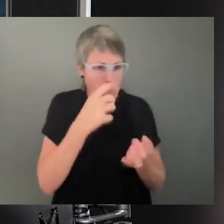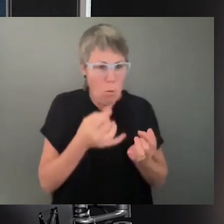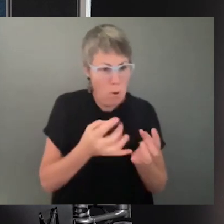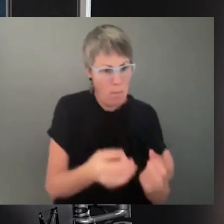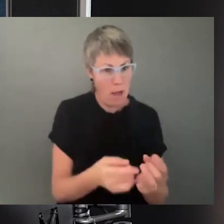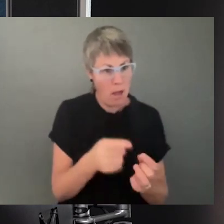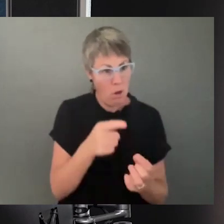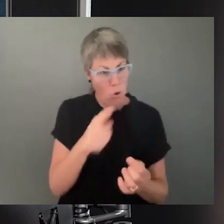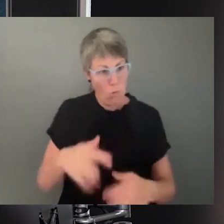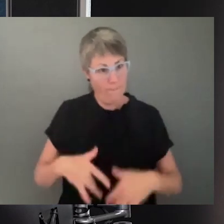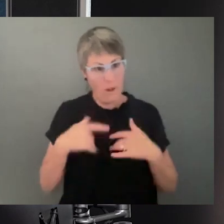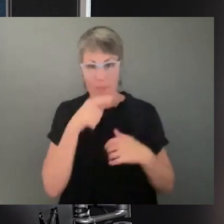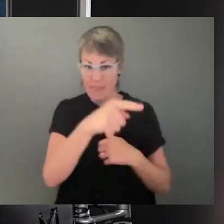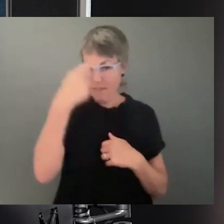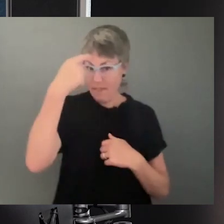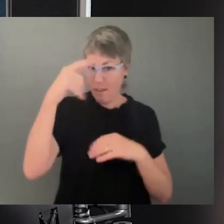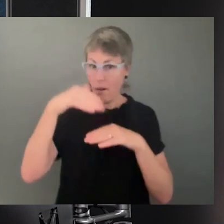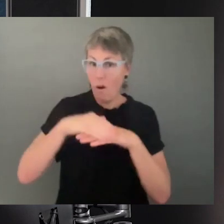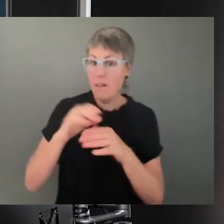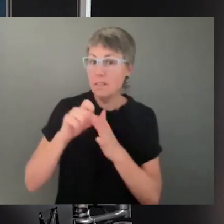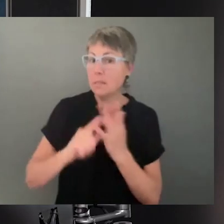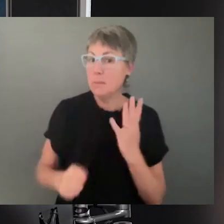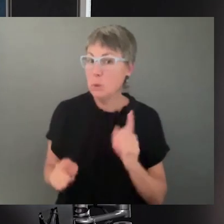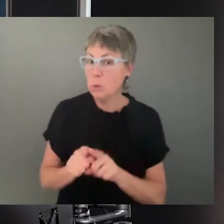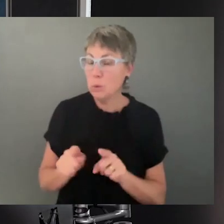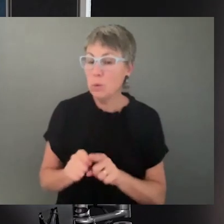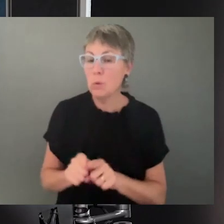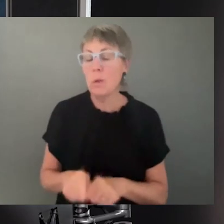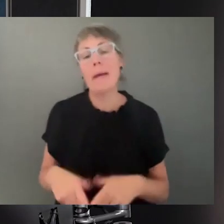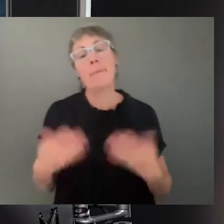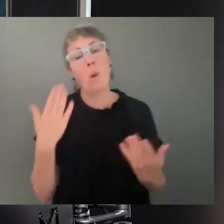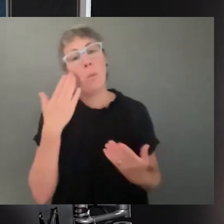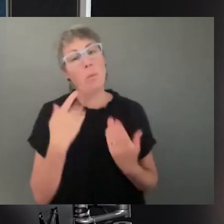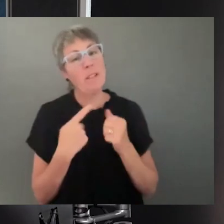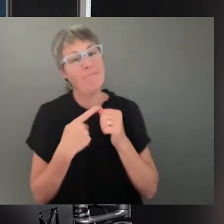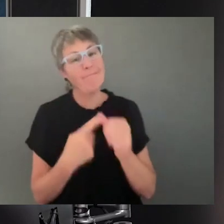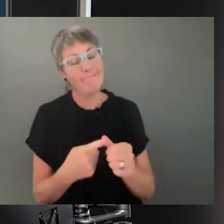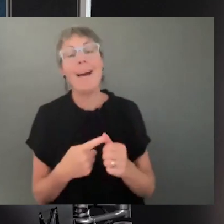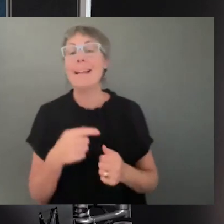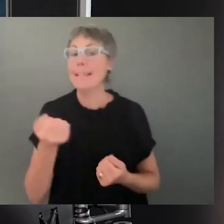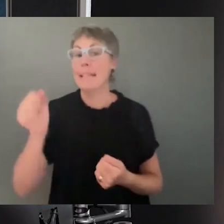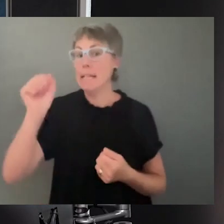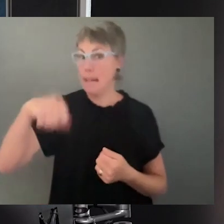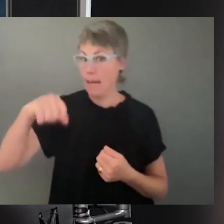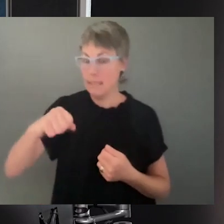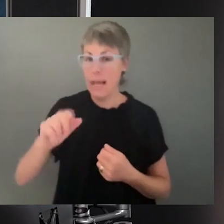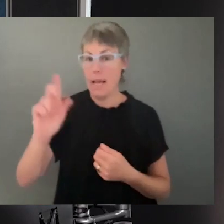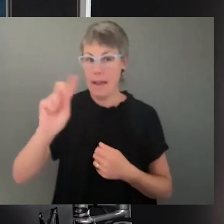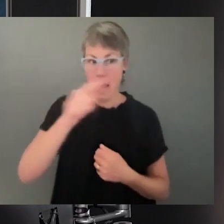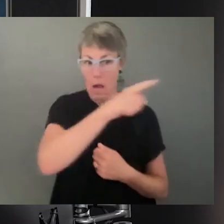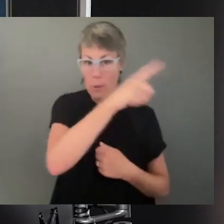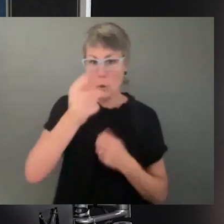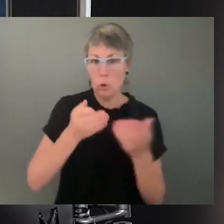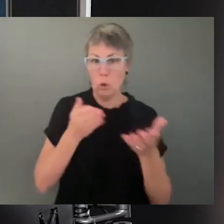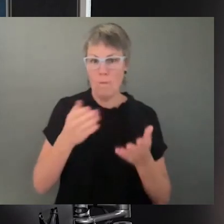Well, Susan, I think that's an excellent question, and I'm really pleased to say that today in 2025, people